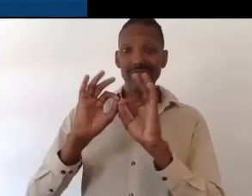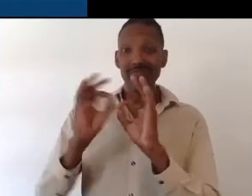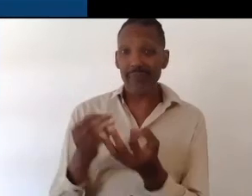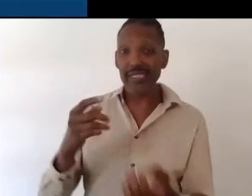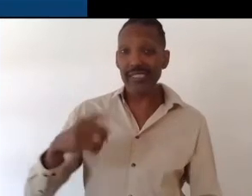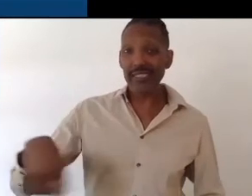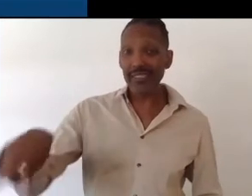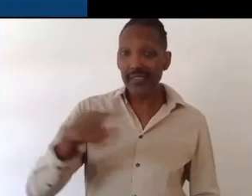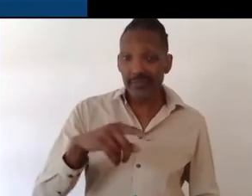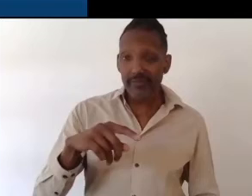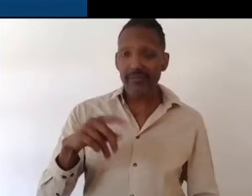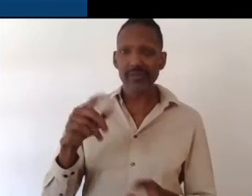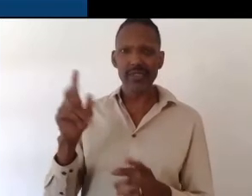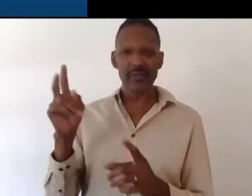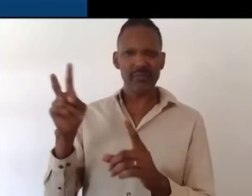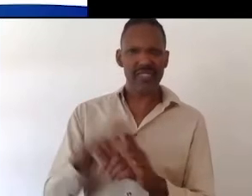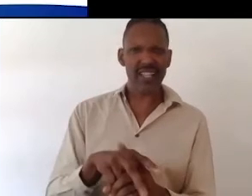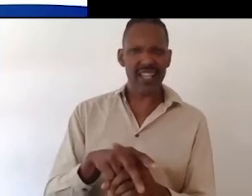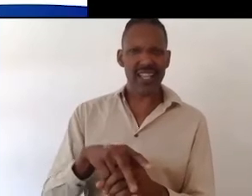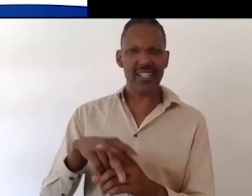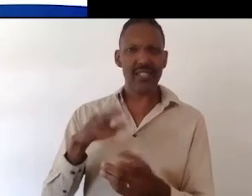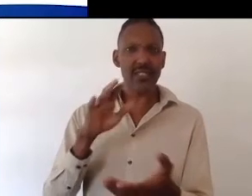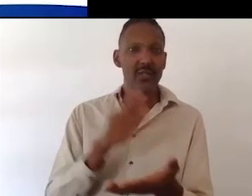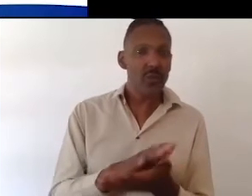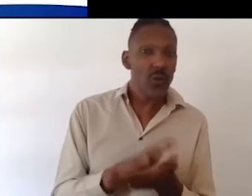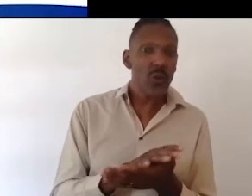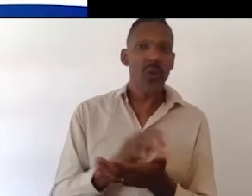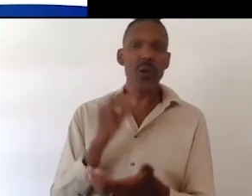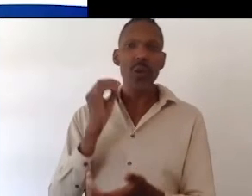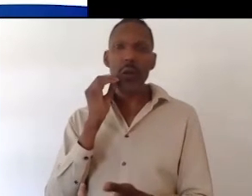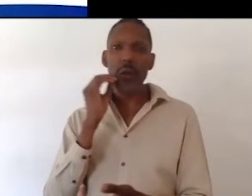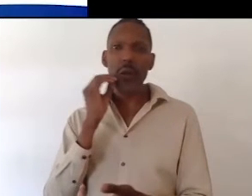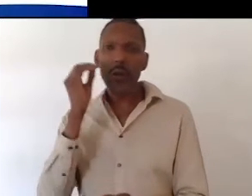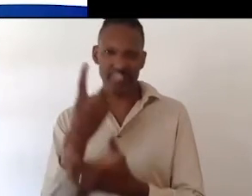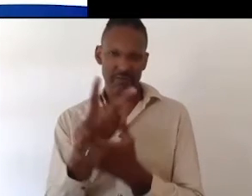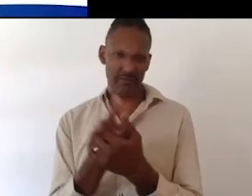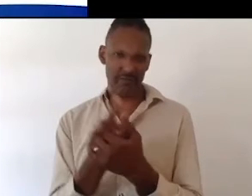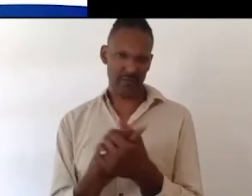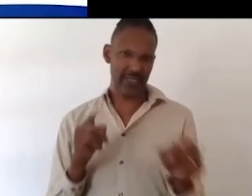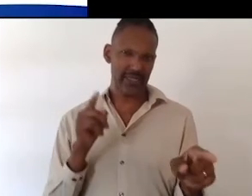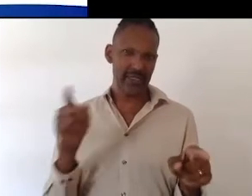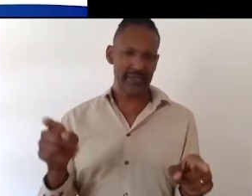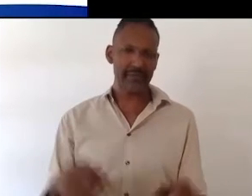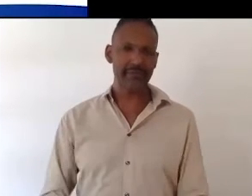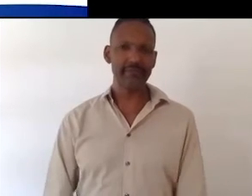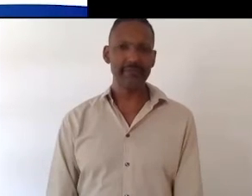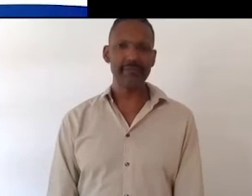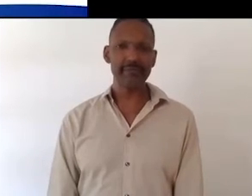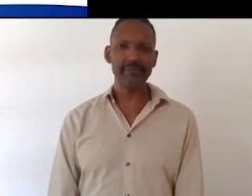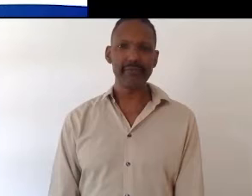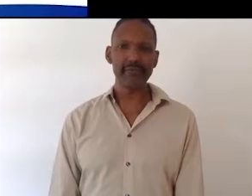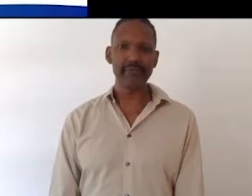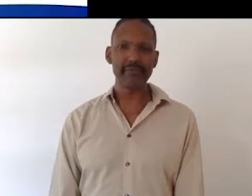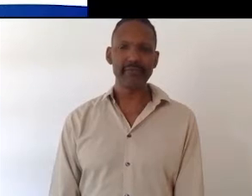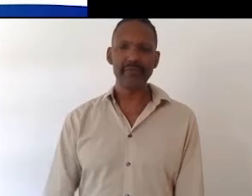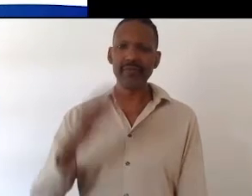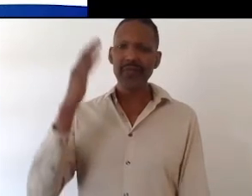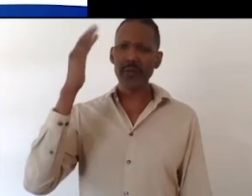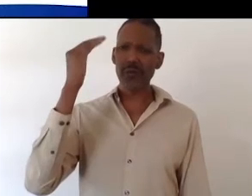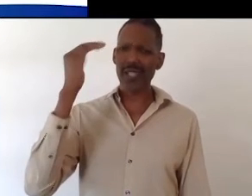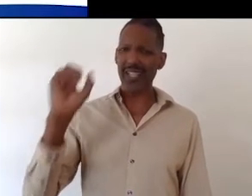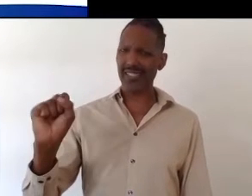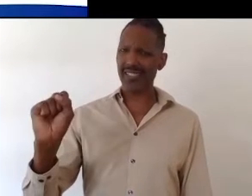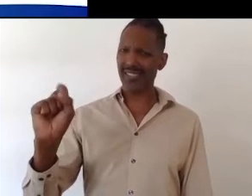addressed across environments. So why STEM, and why do young children and young children with disabilities need